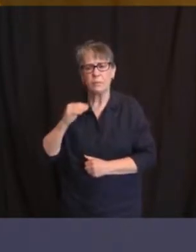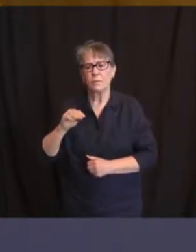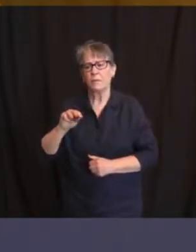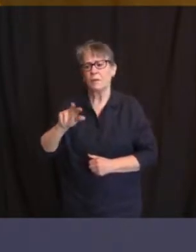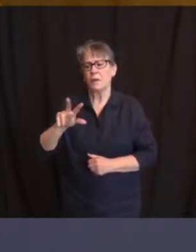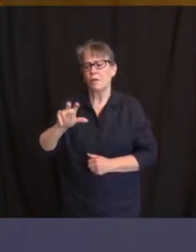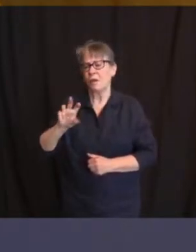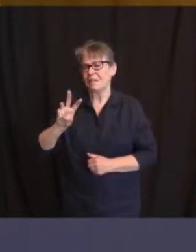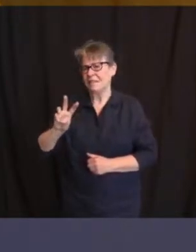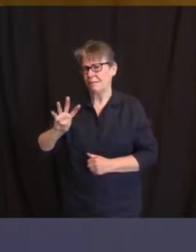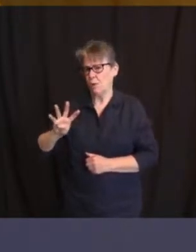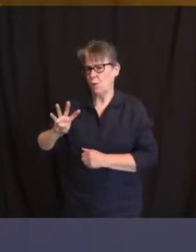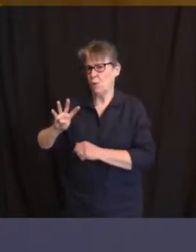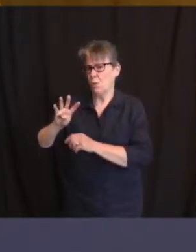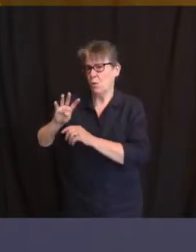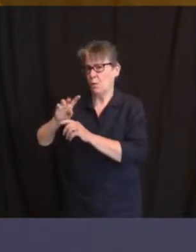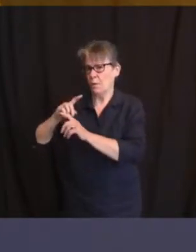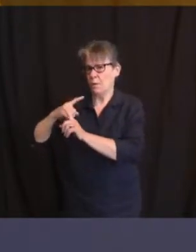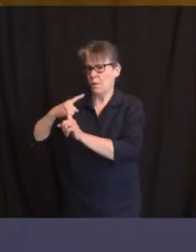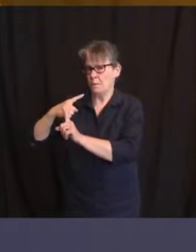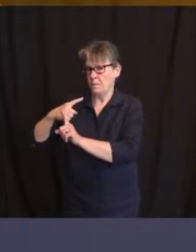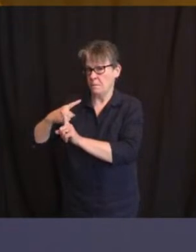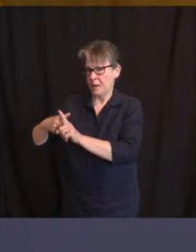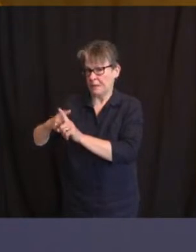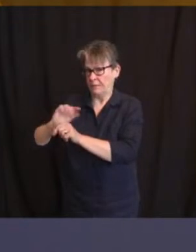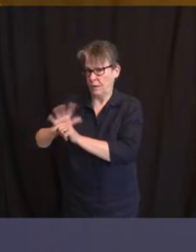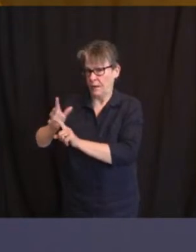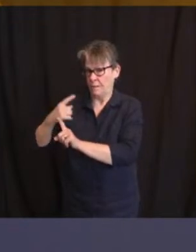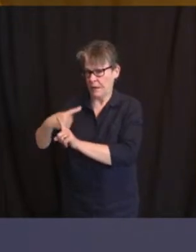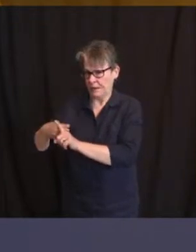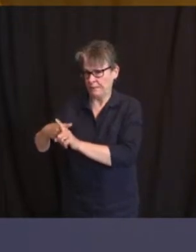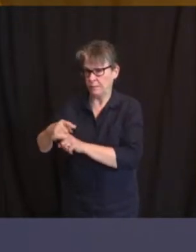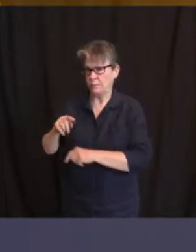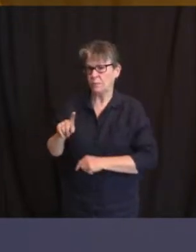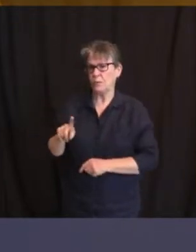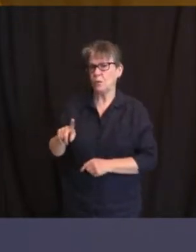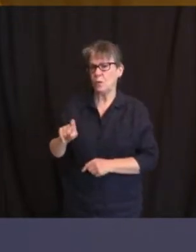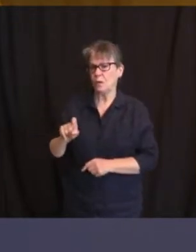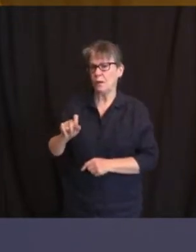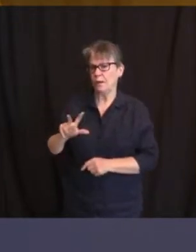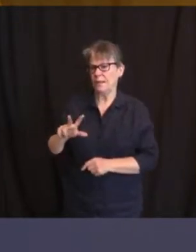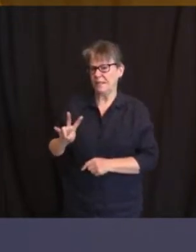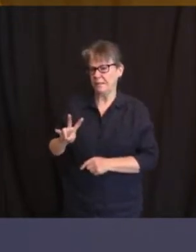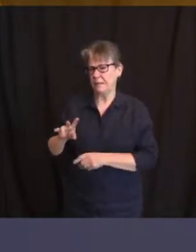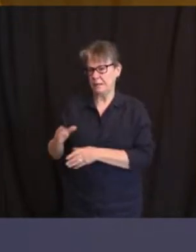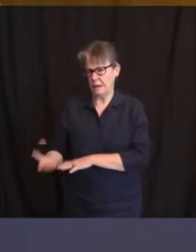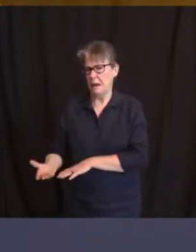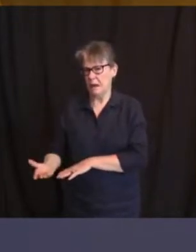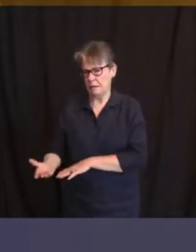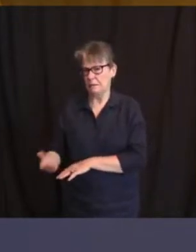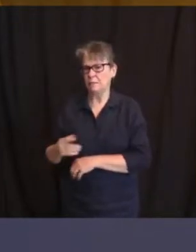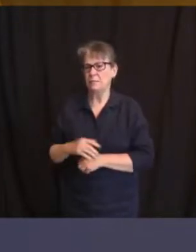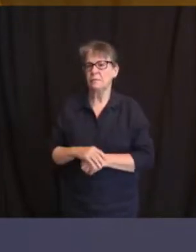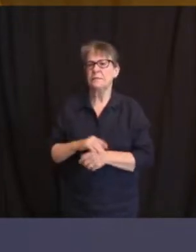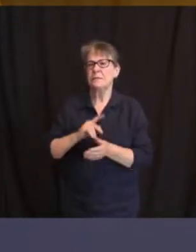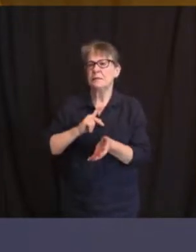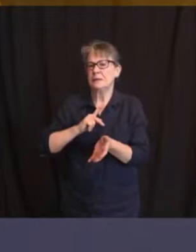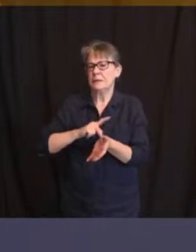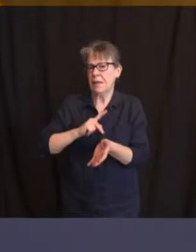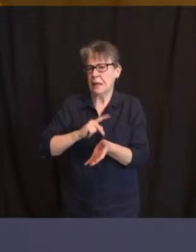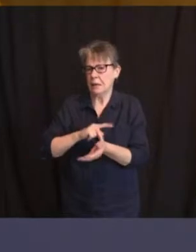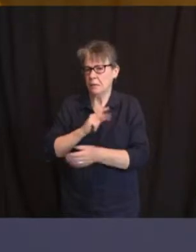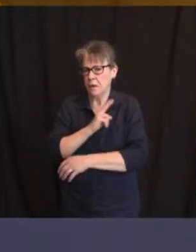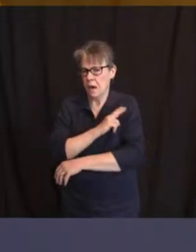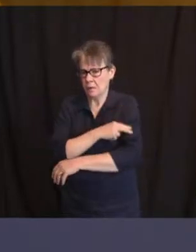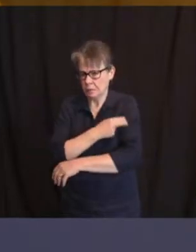and a total of 137 deaths. Our state psychiatric hospitals report